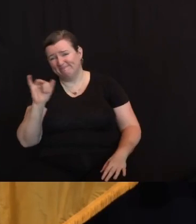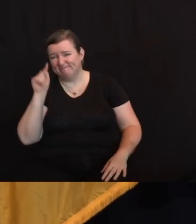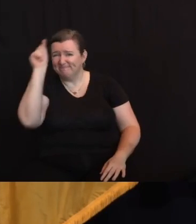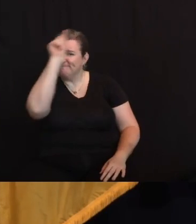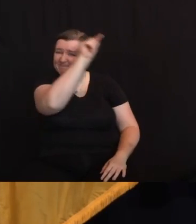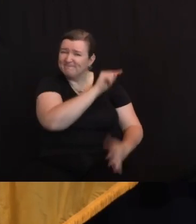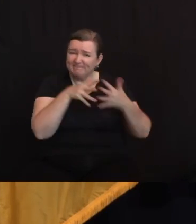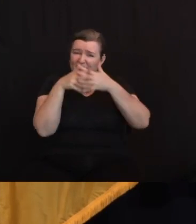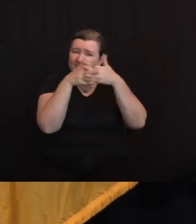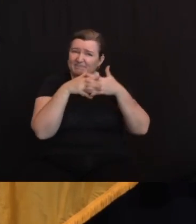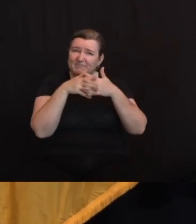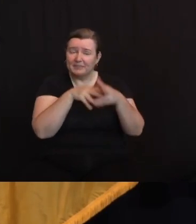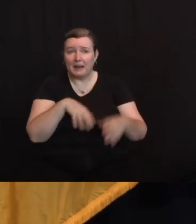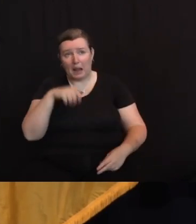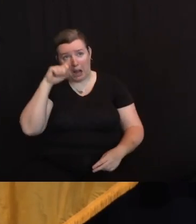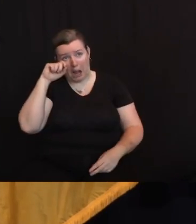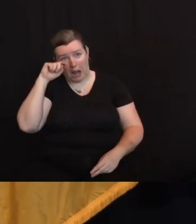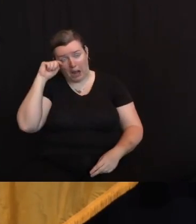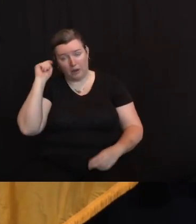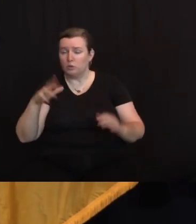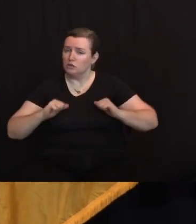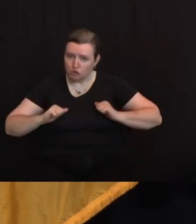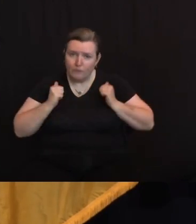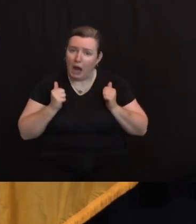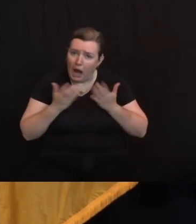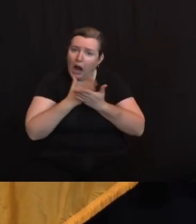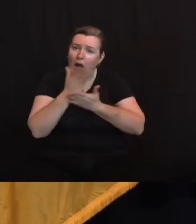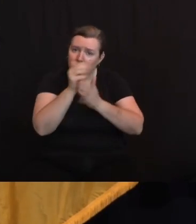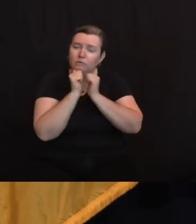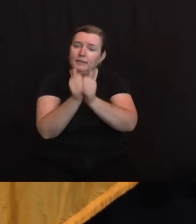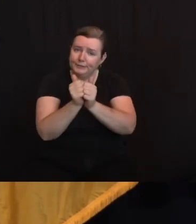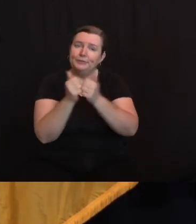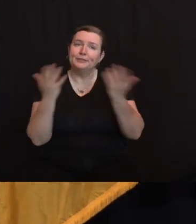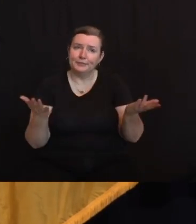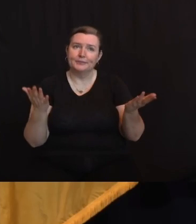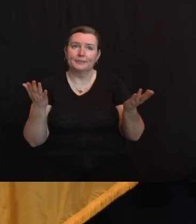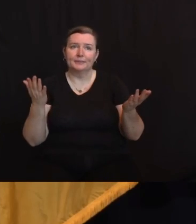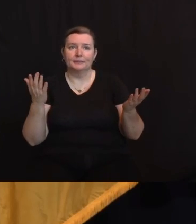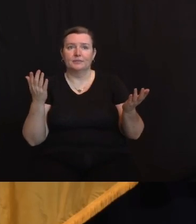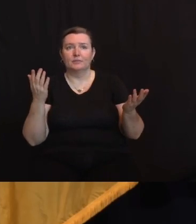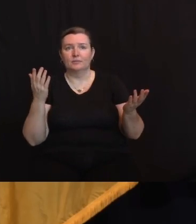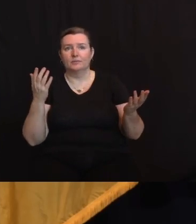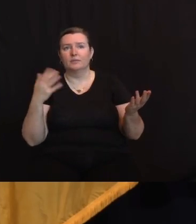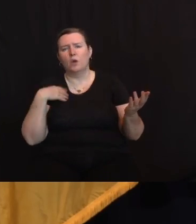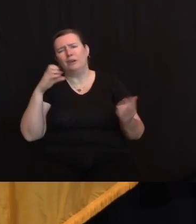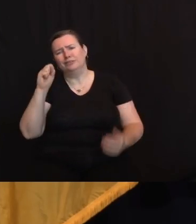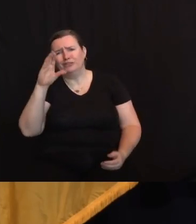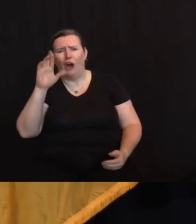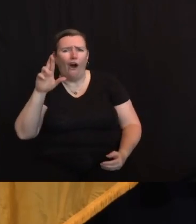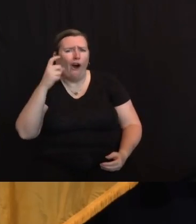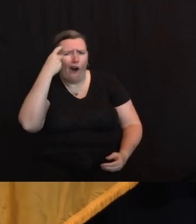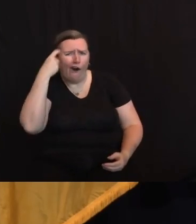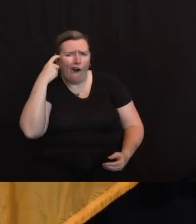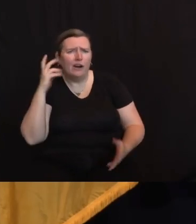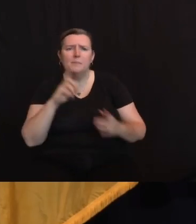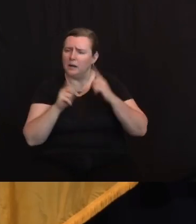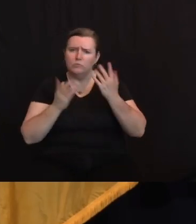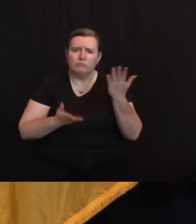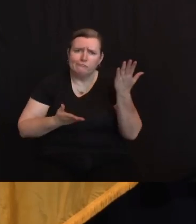folks, we're going to get through this together. Not unscathed, we know that, but we will get through this together. I've lost